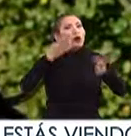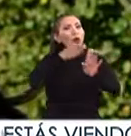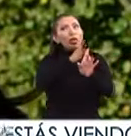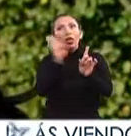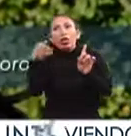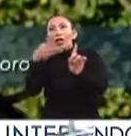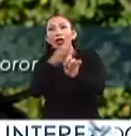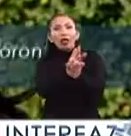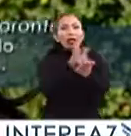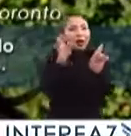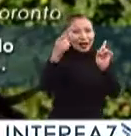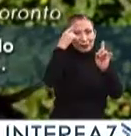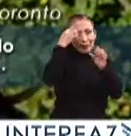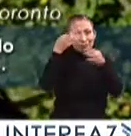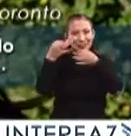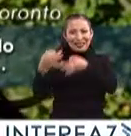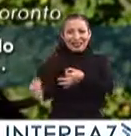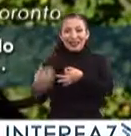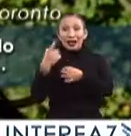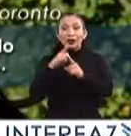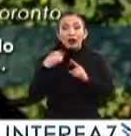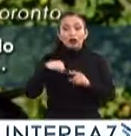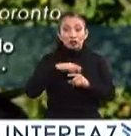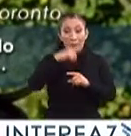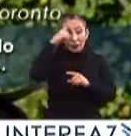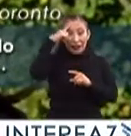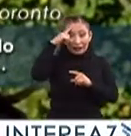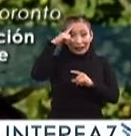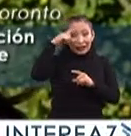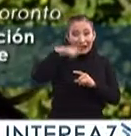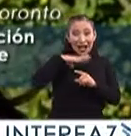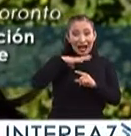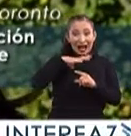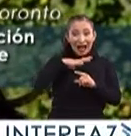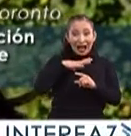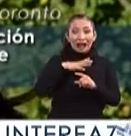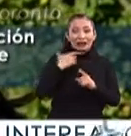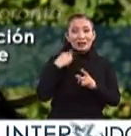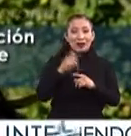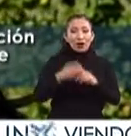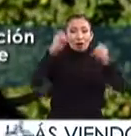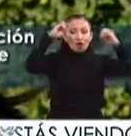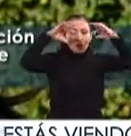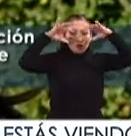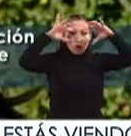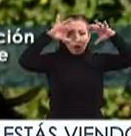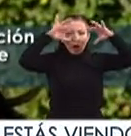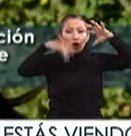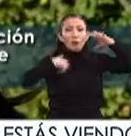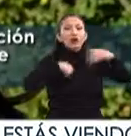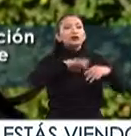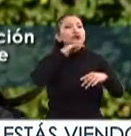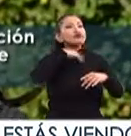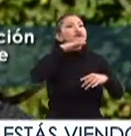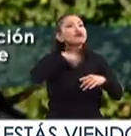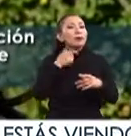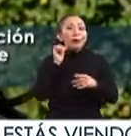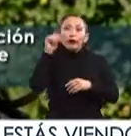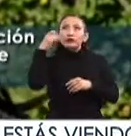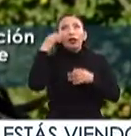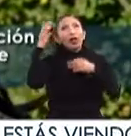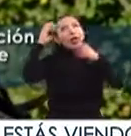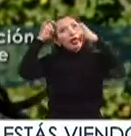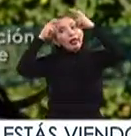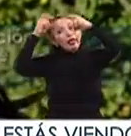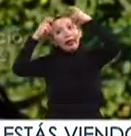distraída. And it's what our brain defaults to when it's not doing a specific task, and it's actually the network in charge of mind wandering. So it's more natural